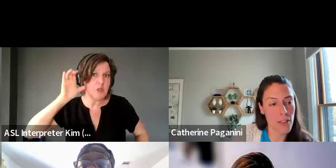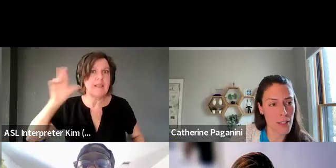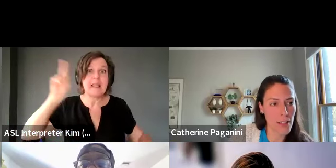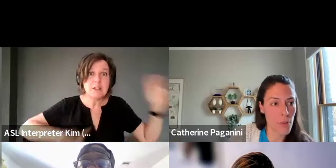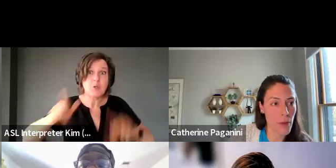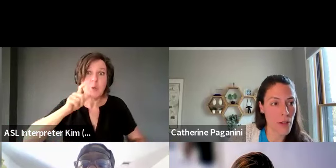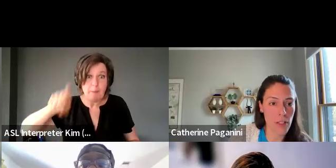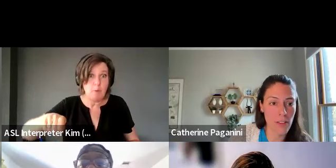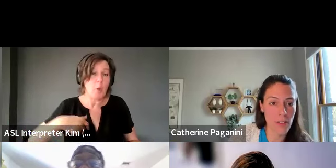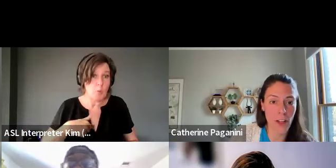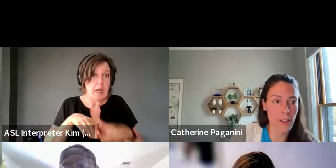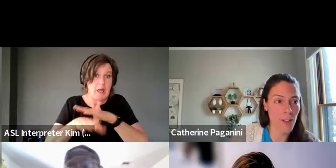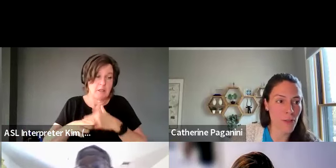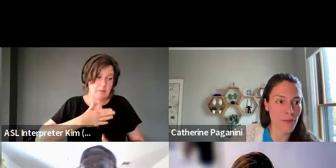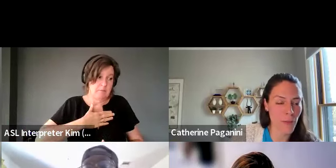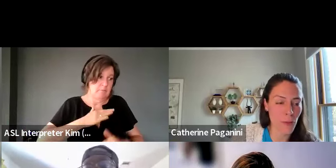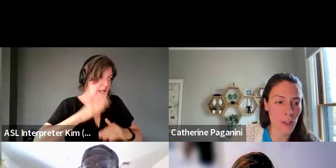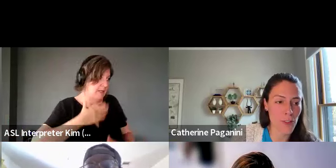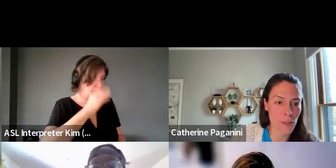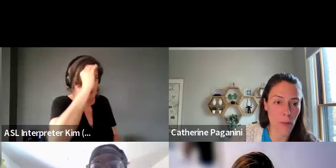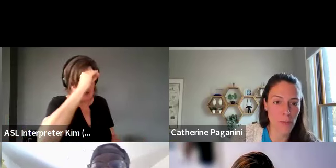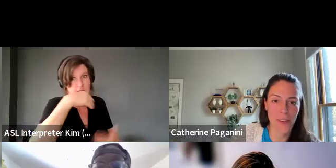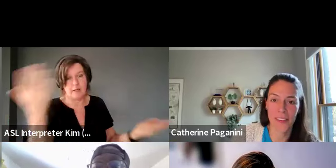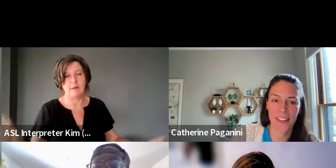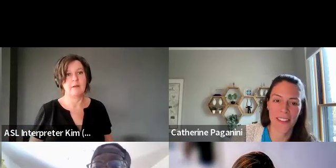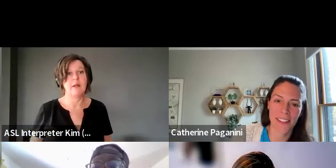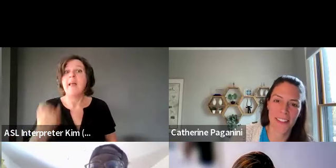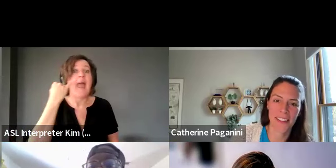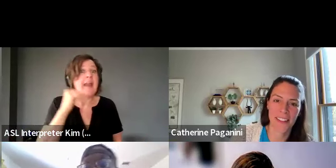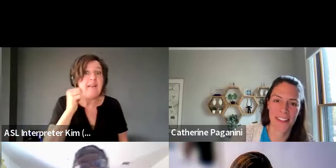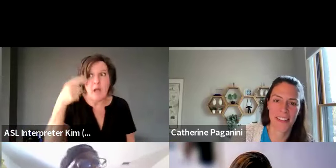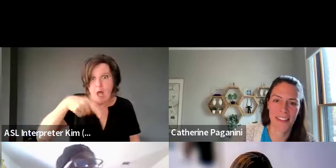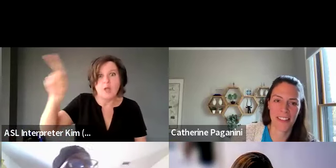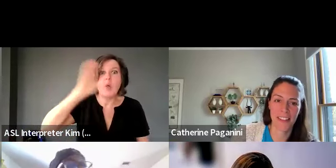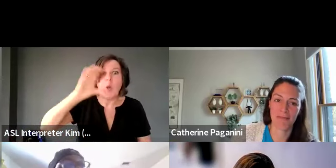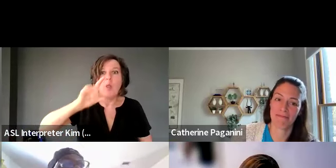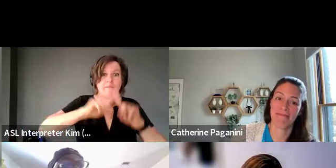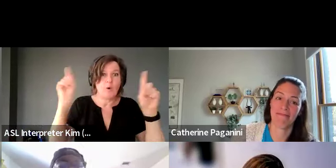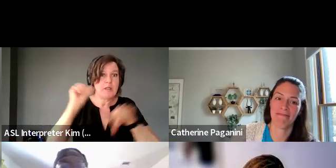accessibility. At least that's my opinion. If not, they should look for a different job.